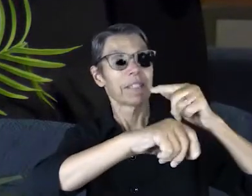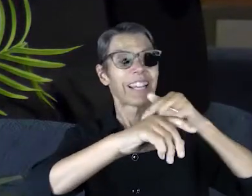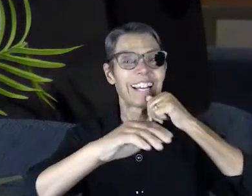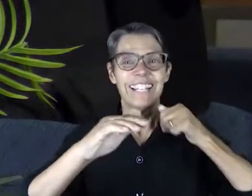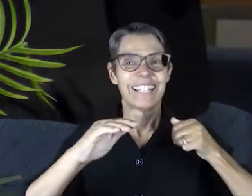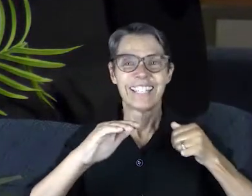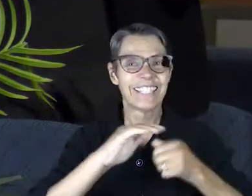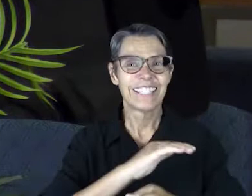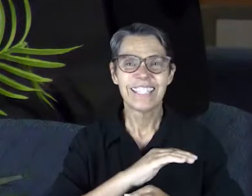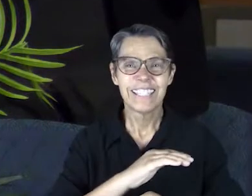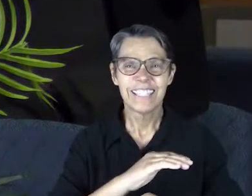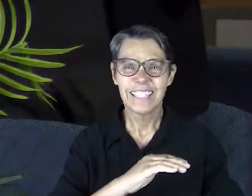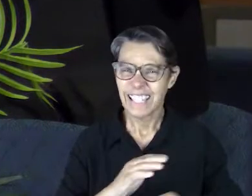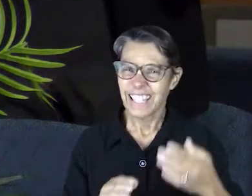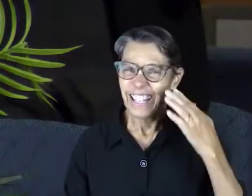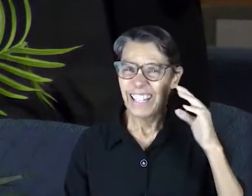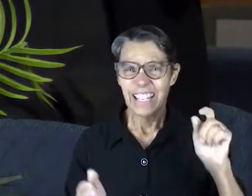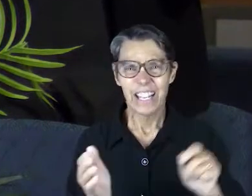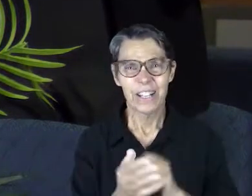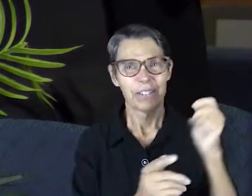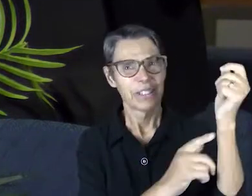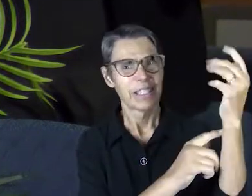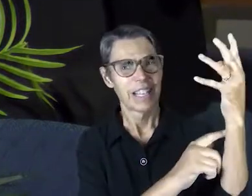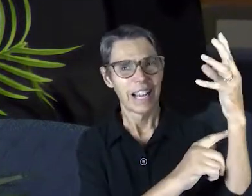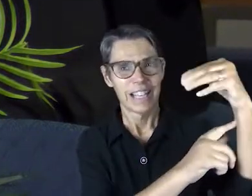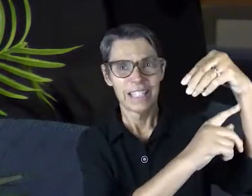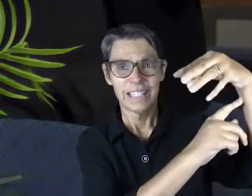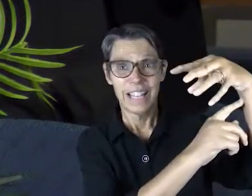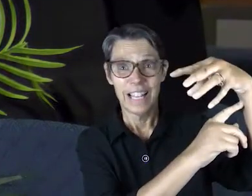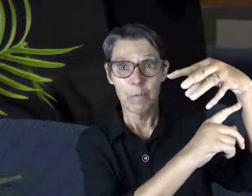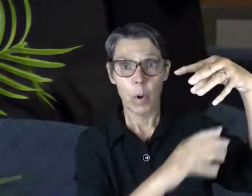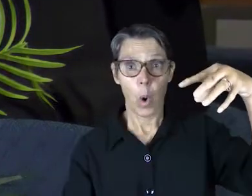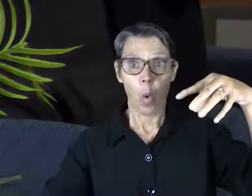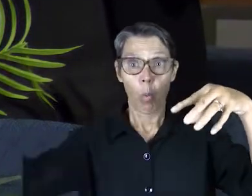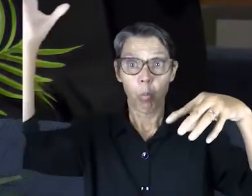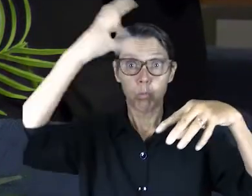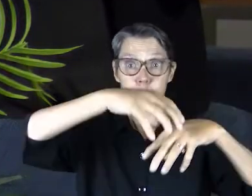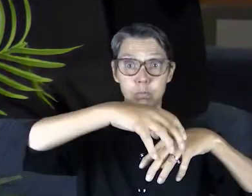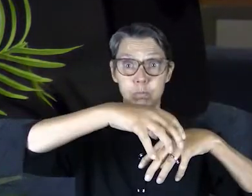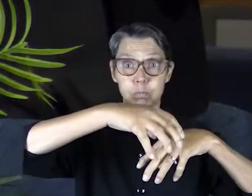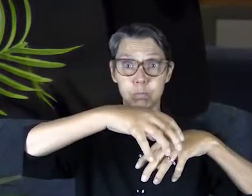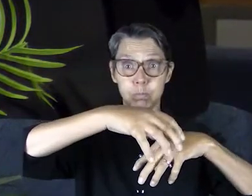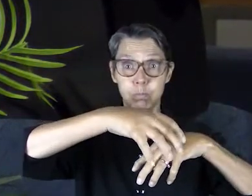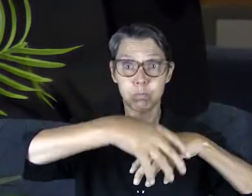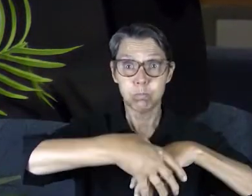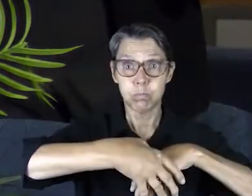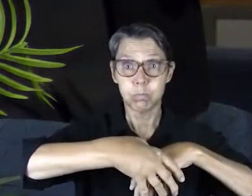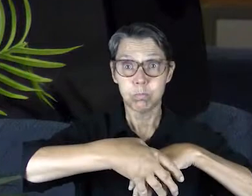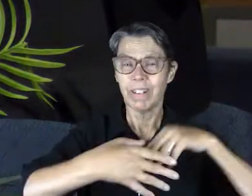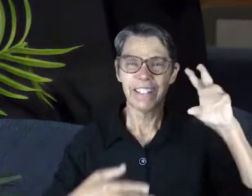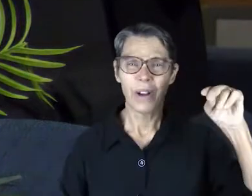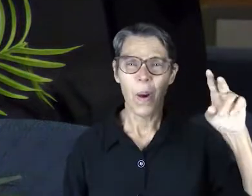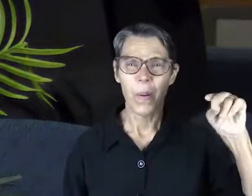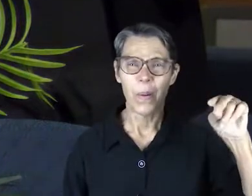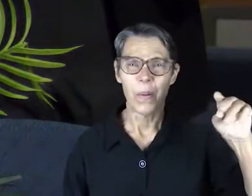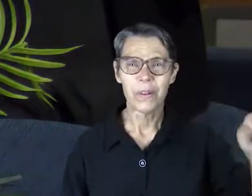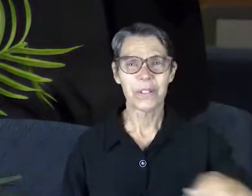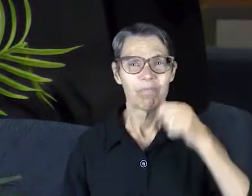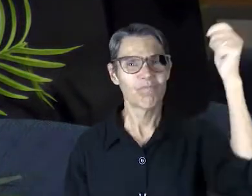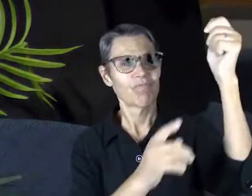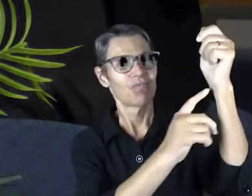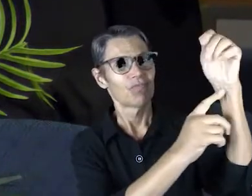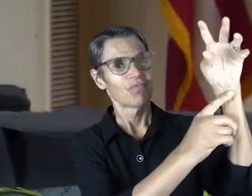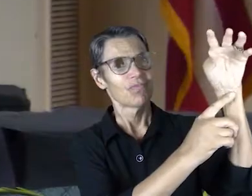No one, after lighting a lamp, puts it under a bushel basket, but on the lampstand, and it gives light to all the